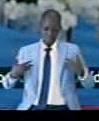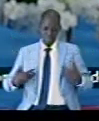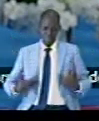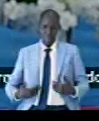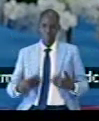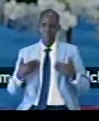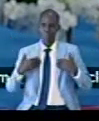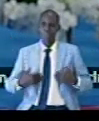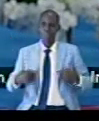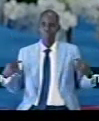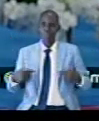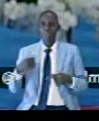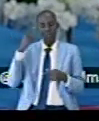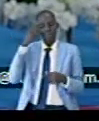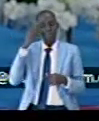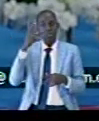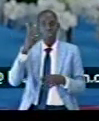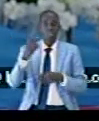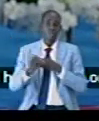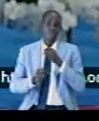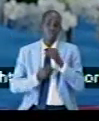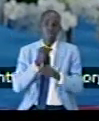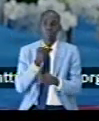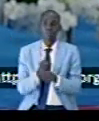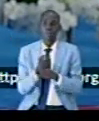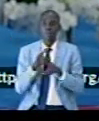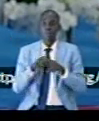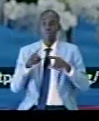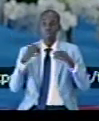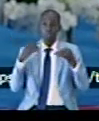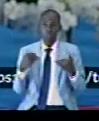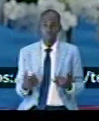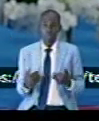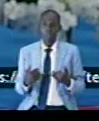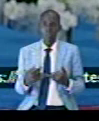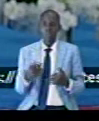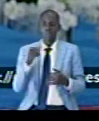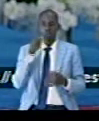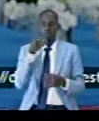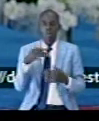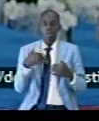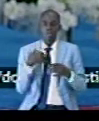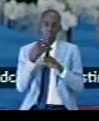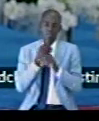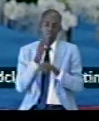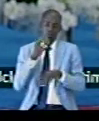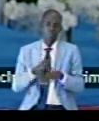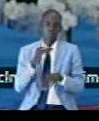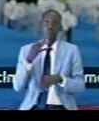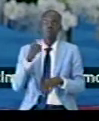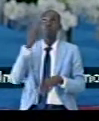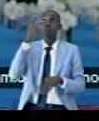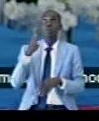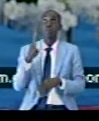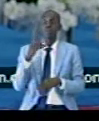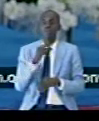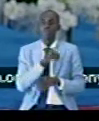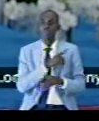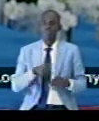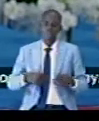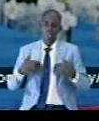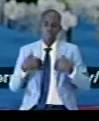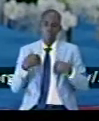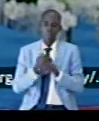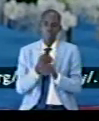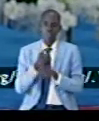for a period of 7 years. But now she has received the touch of God. The Lord has made her whole.